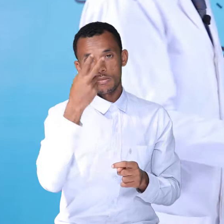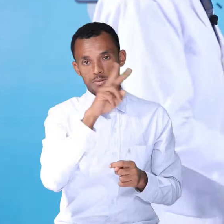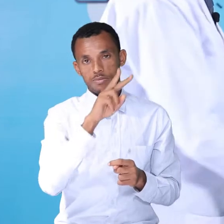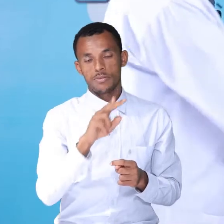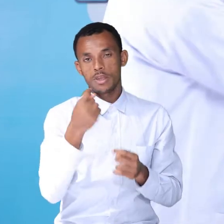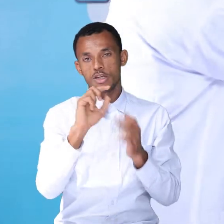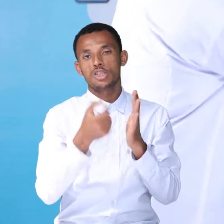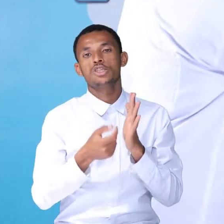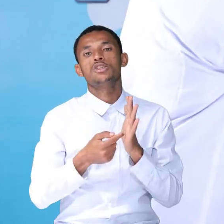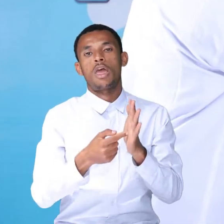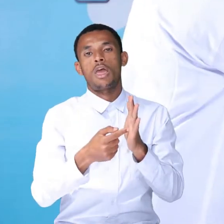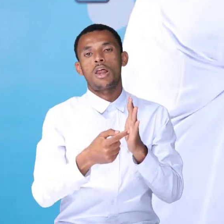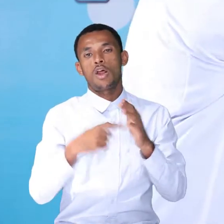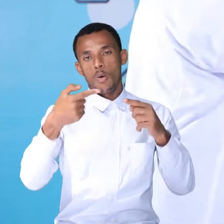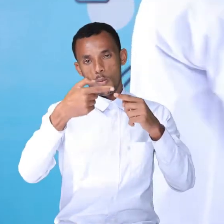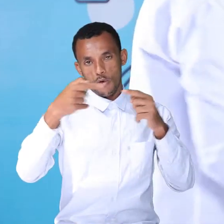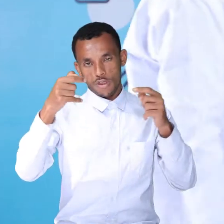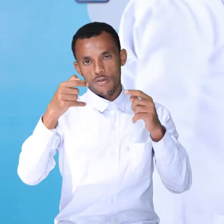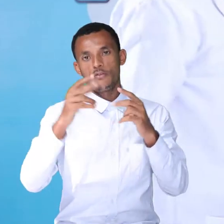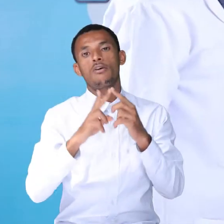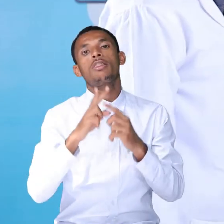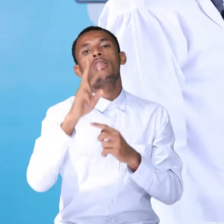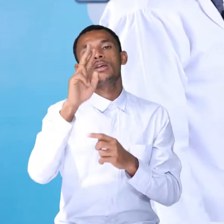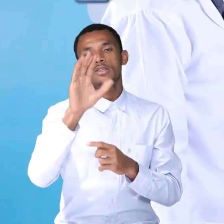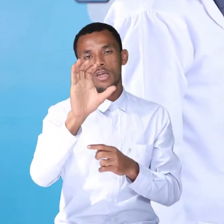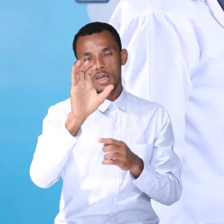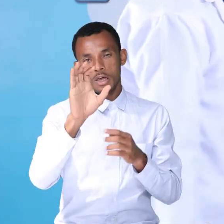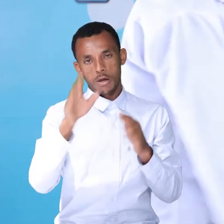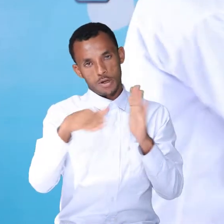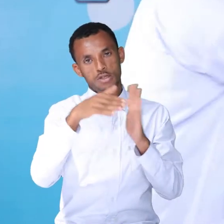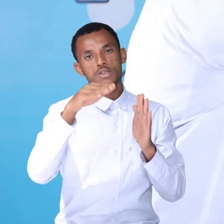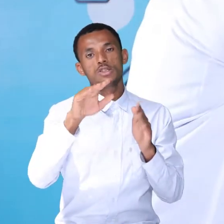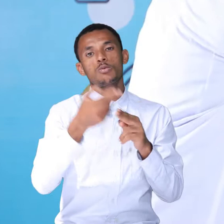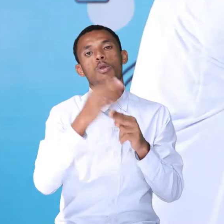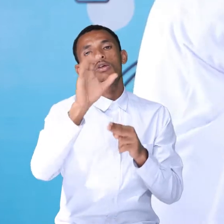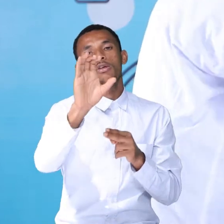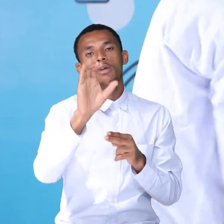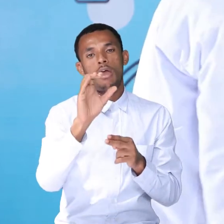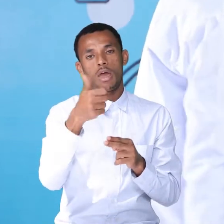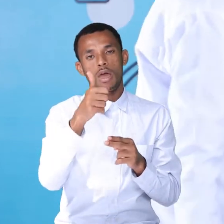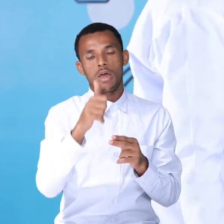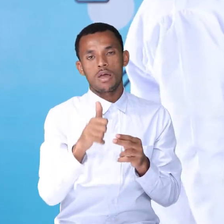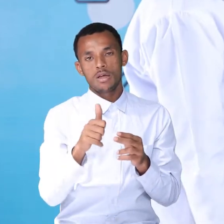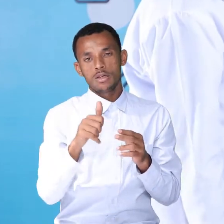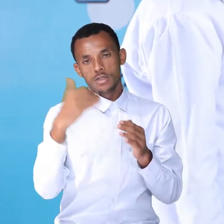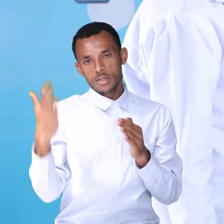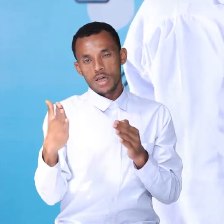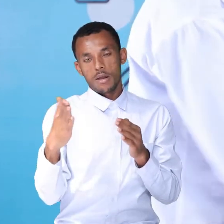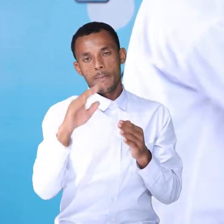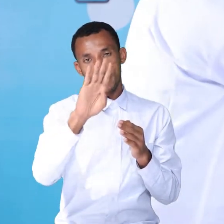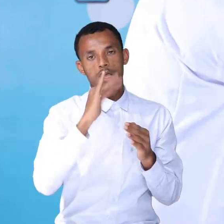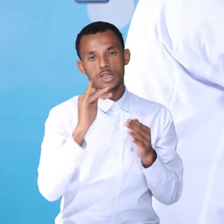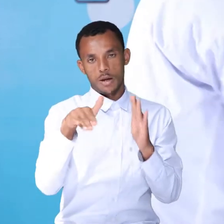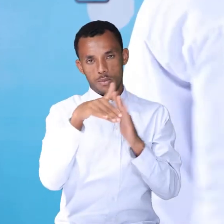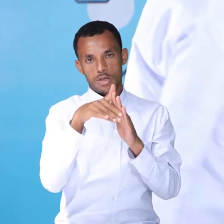The side opposite to vertex C will be represented by small letter a. The side opposite to vertex B will